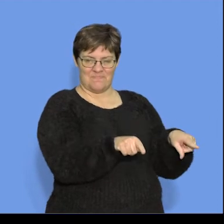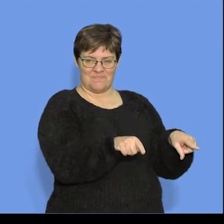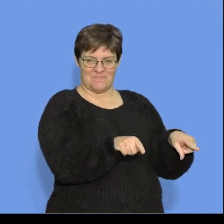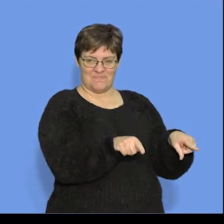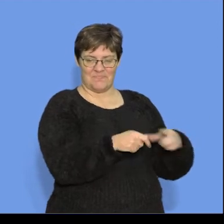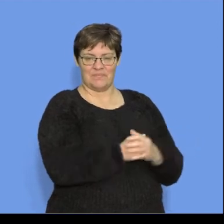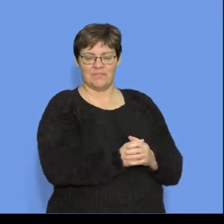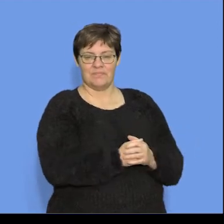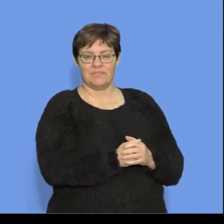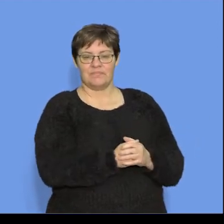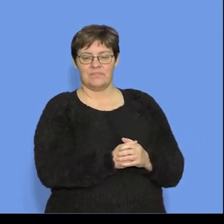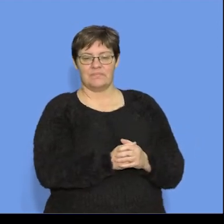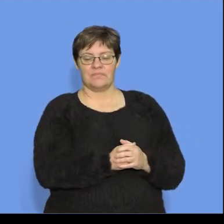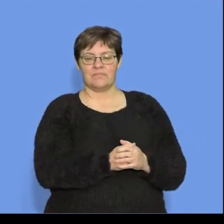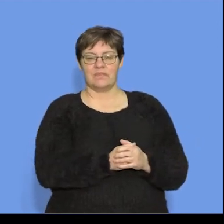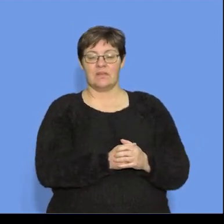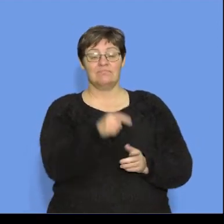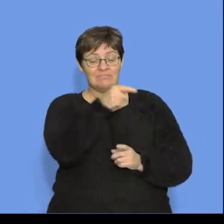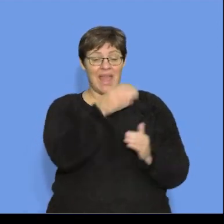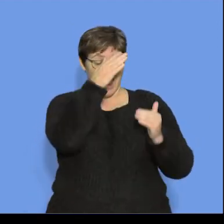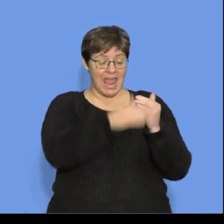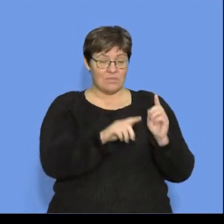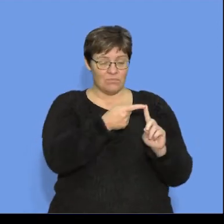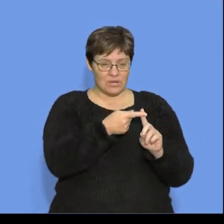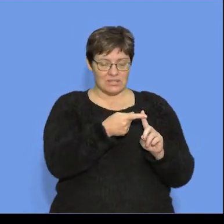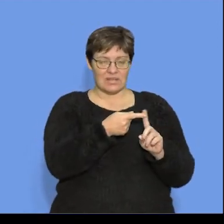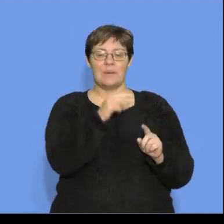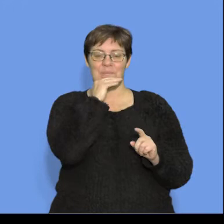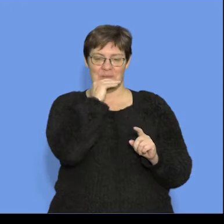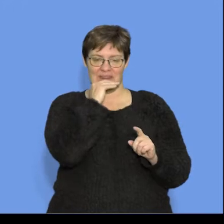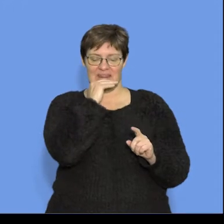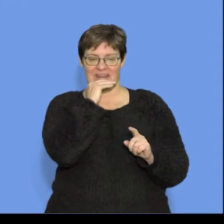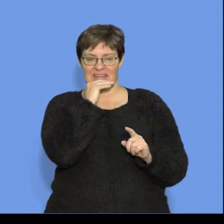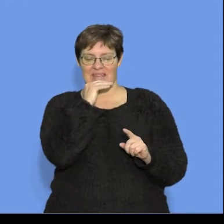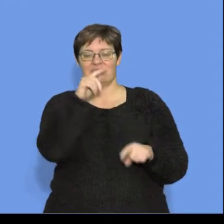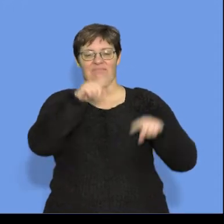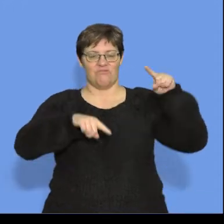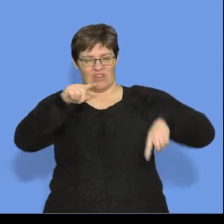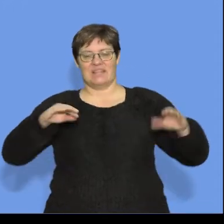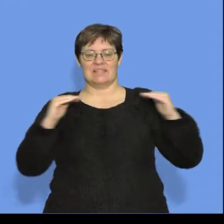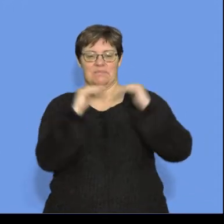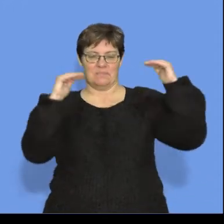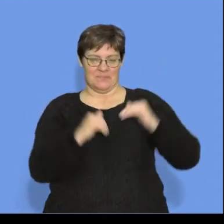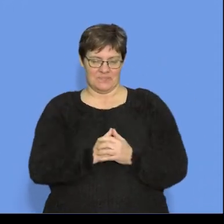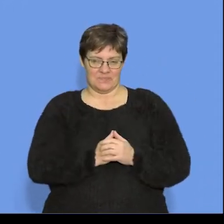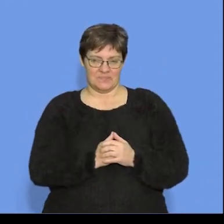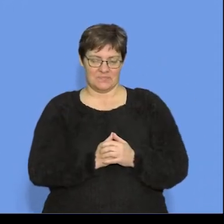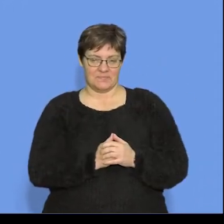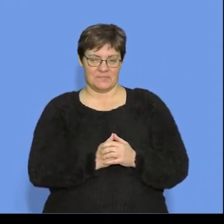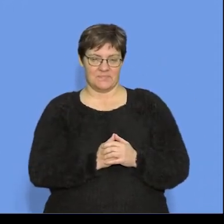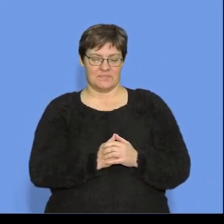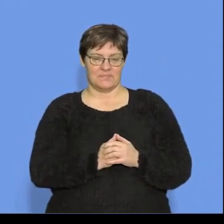point. So it's at this point the rates are equal.